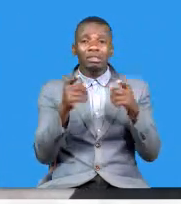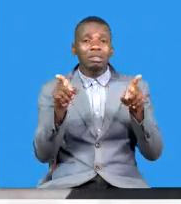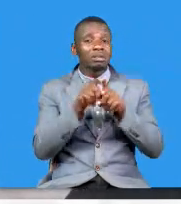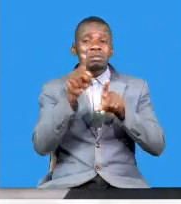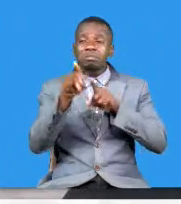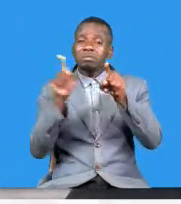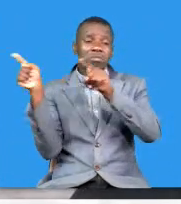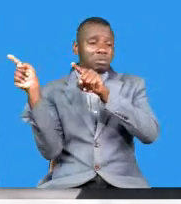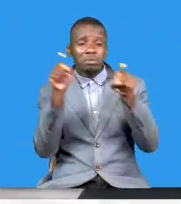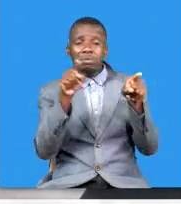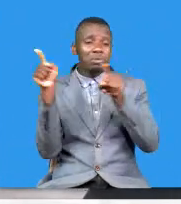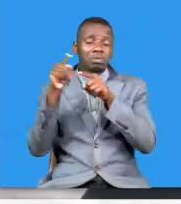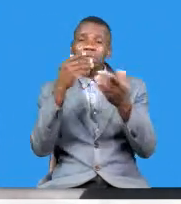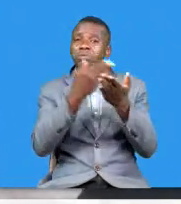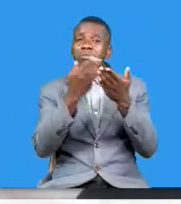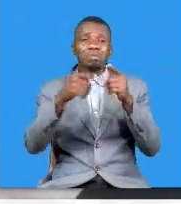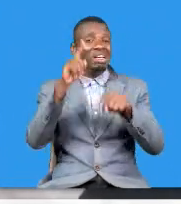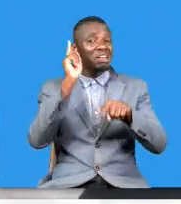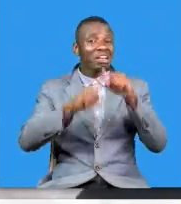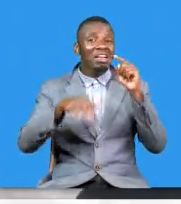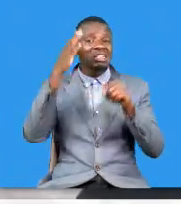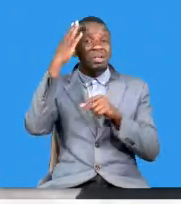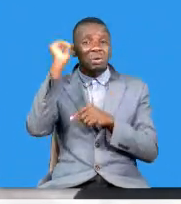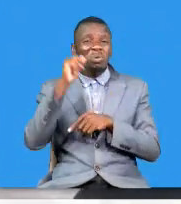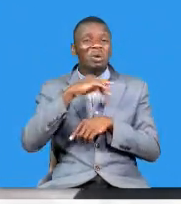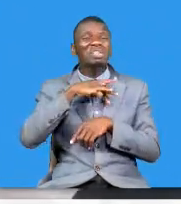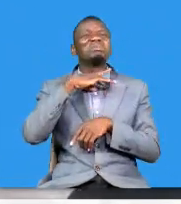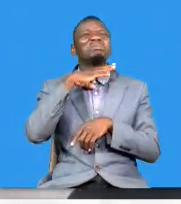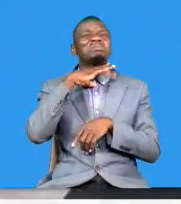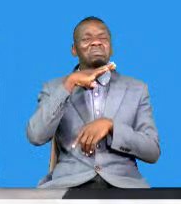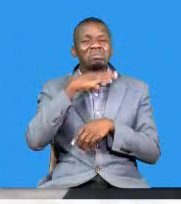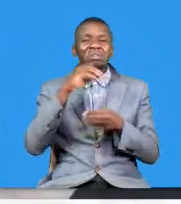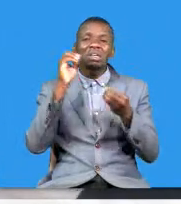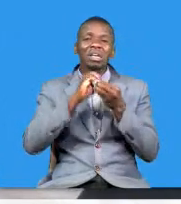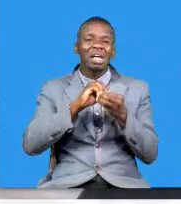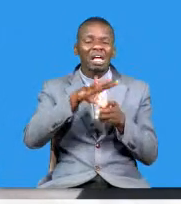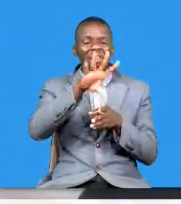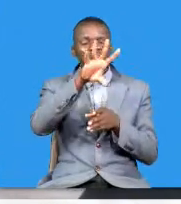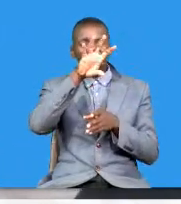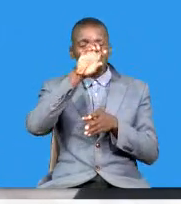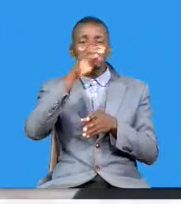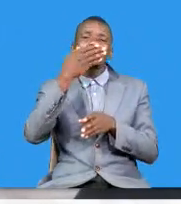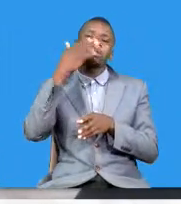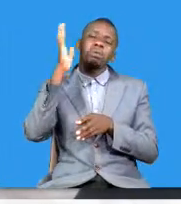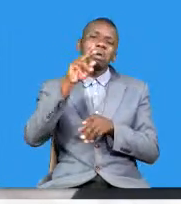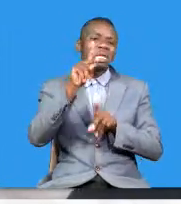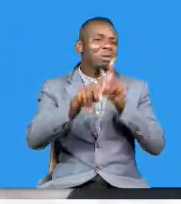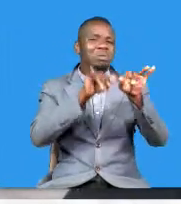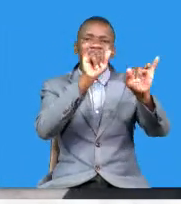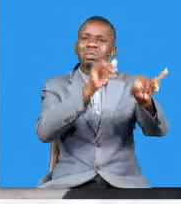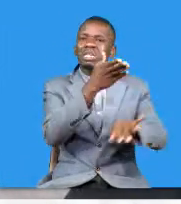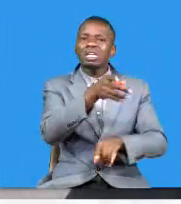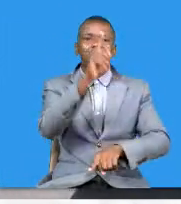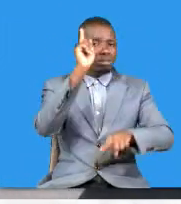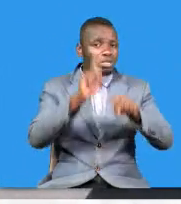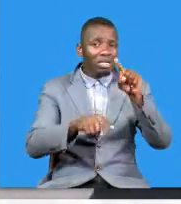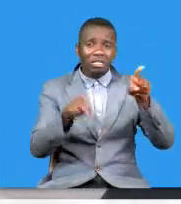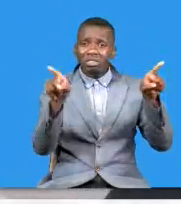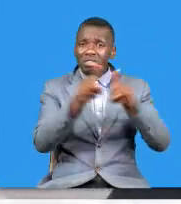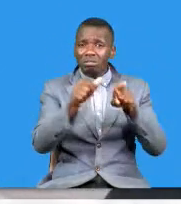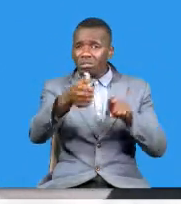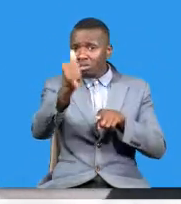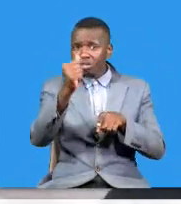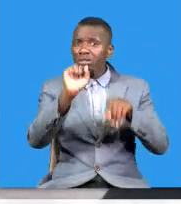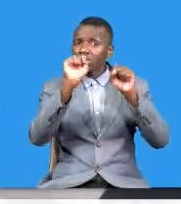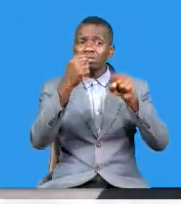here, because the place is not conducive for people or customers to stay here. I think you can see how the area